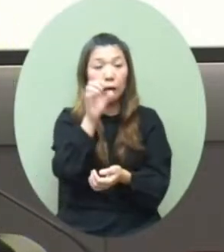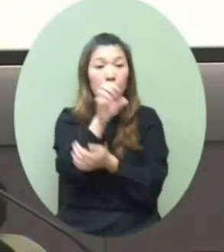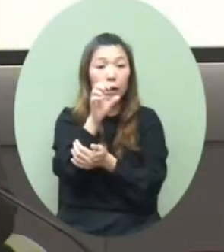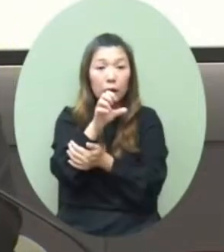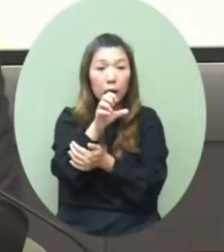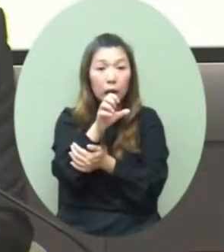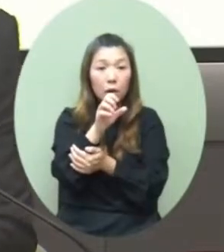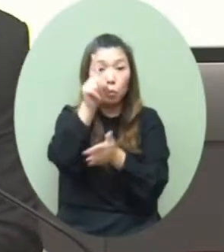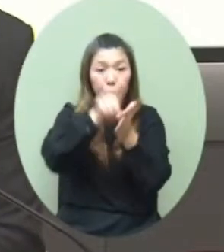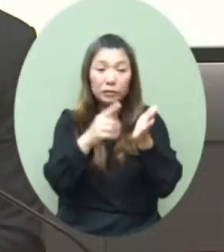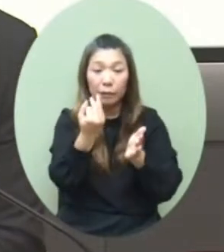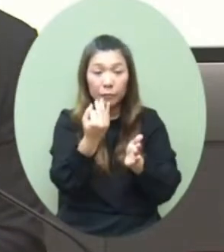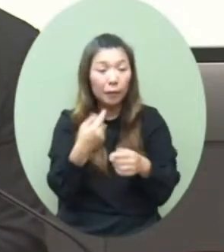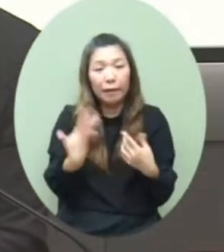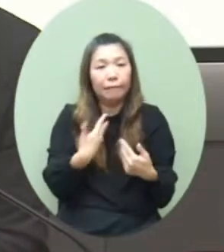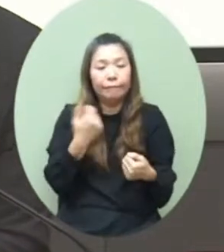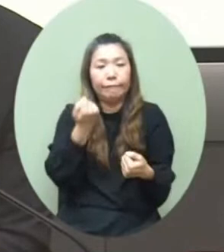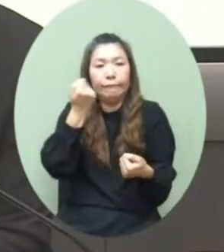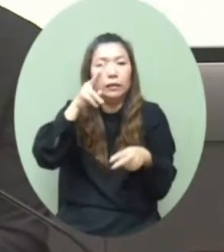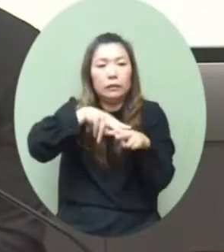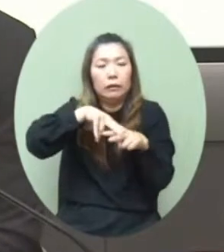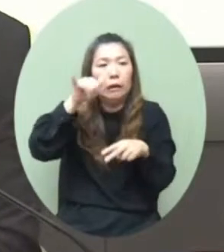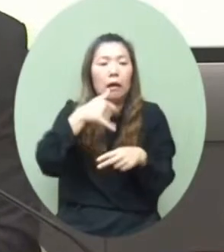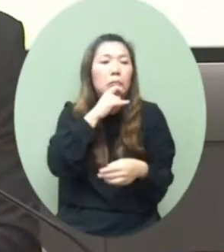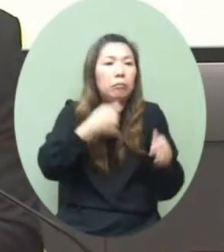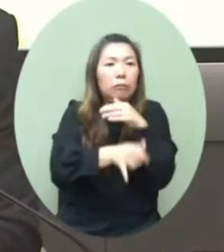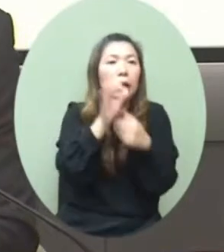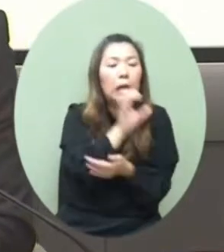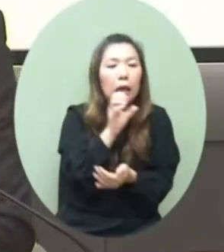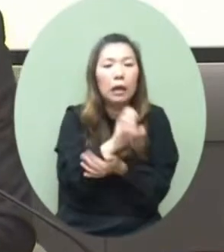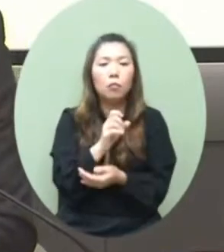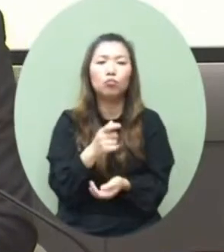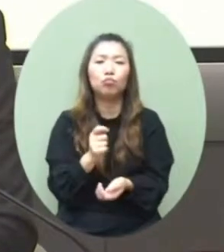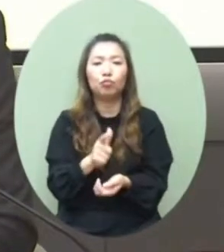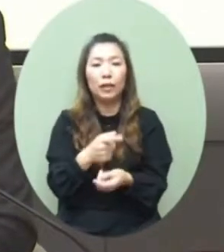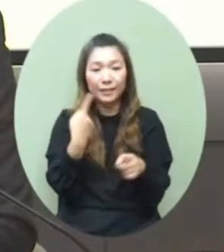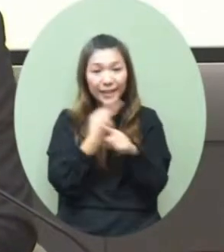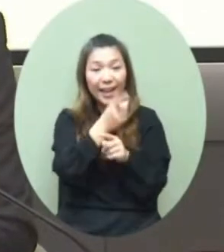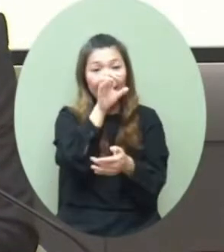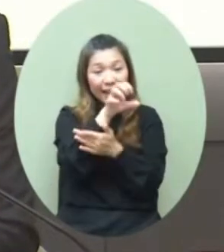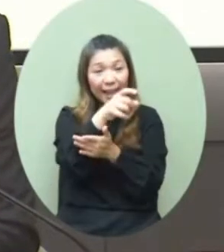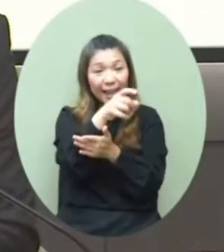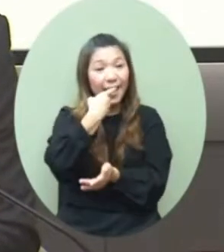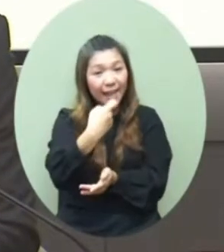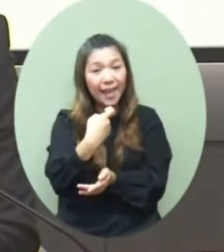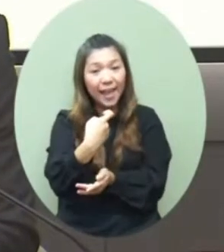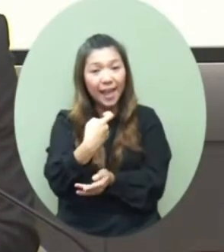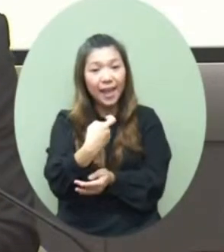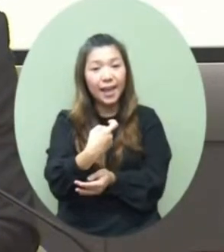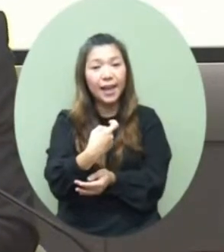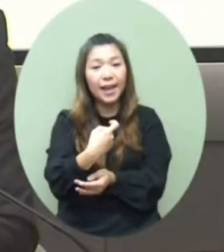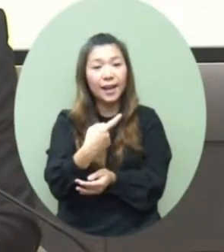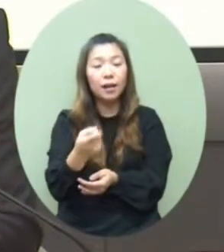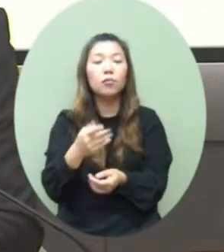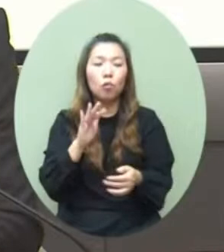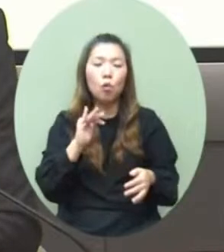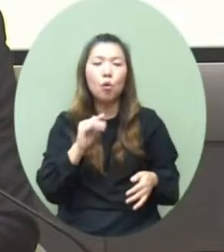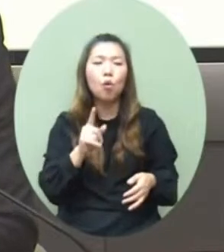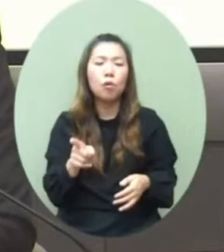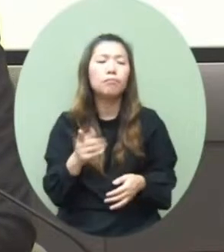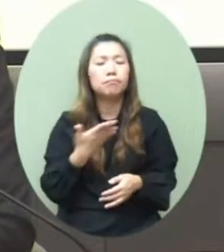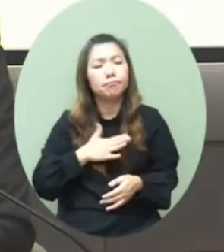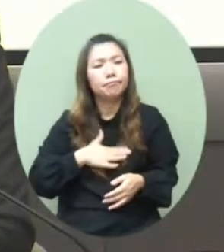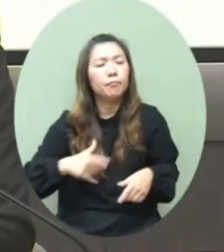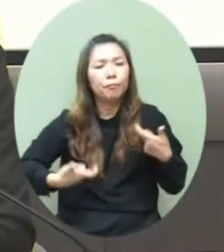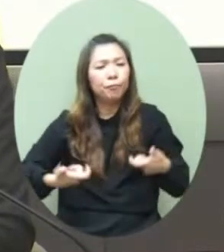And anyway, I don't think mainland or overseas tourists will go see a movie simply